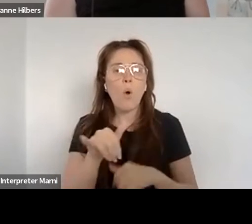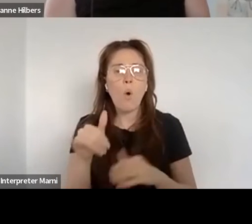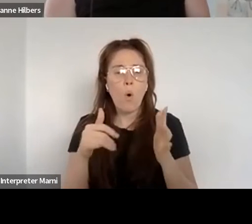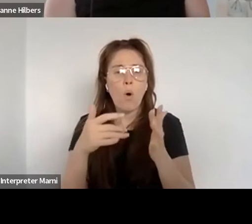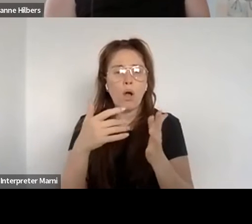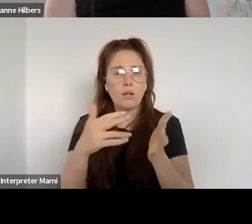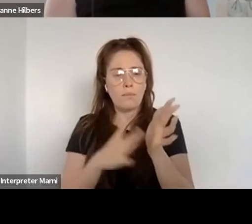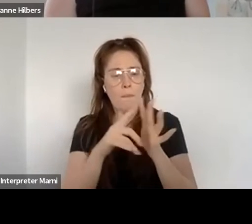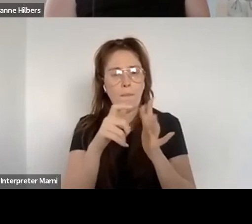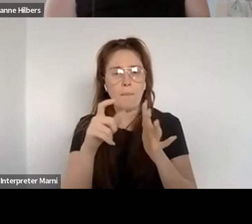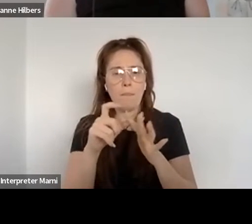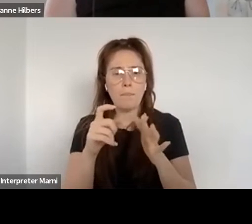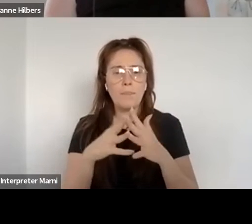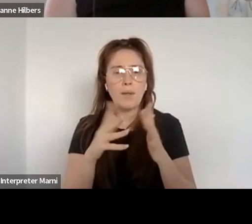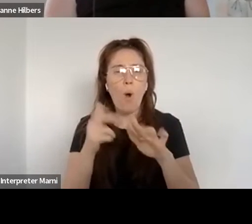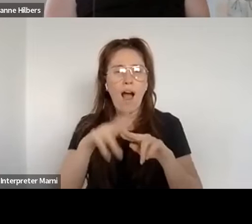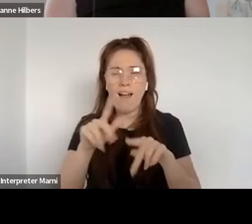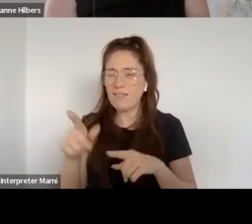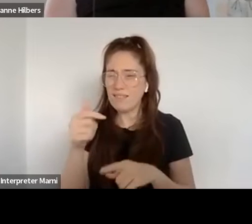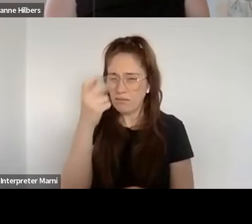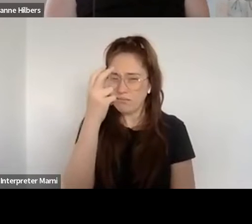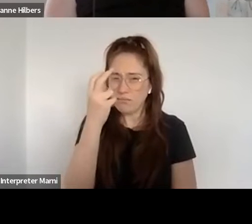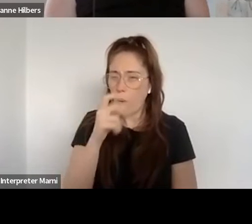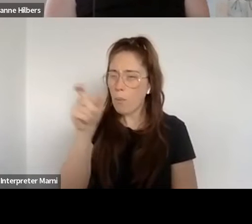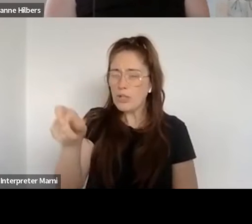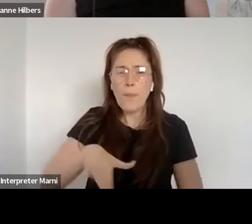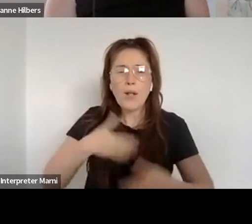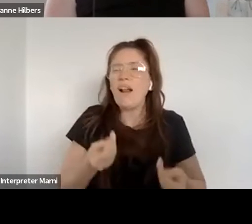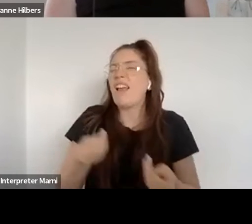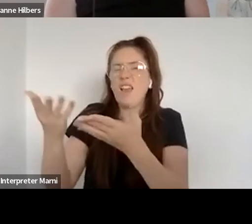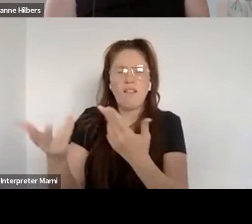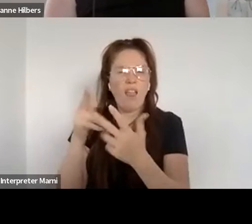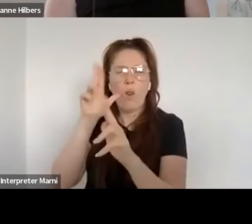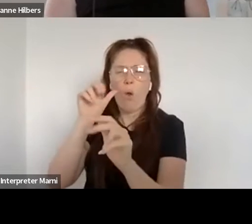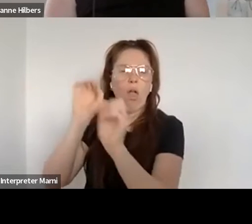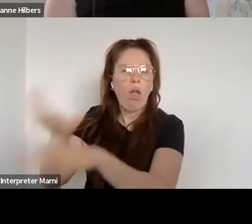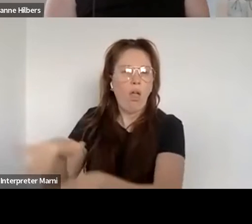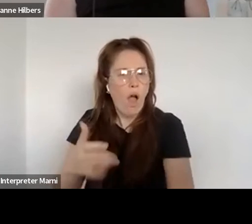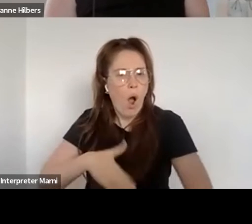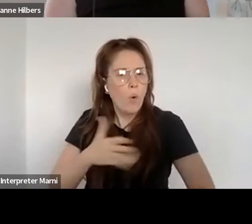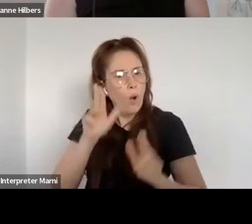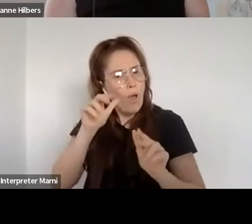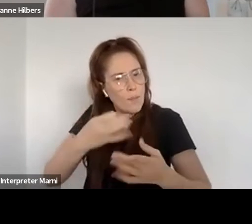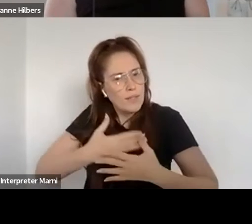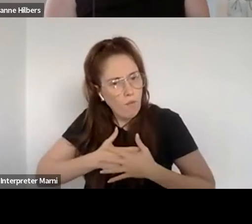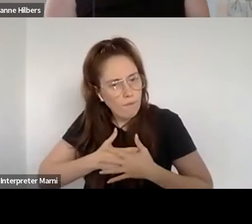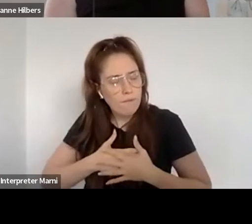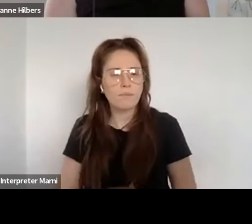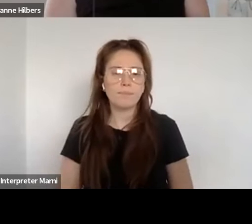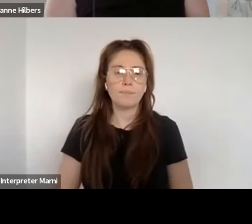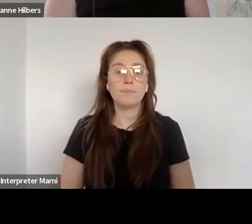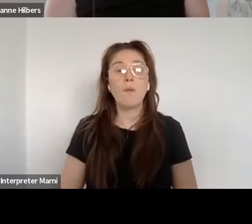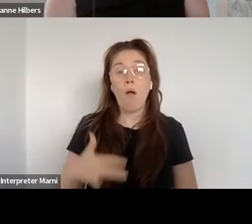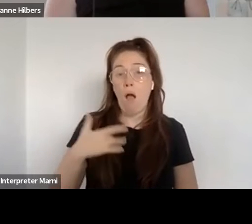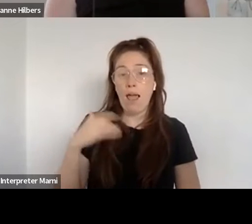people over to an industry, to be part of that industrial complex. And of course, I live in Byron, so it's full